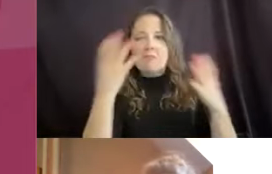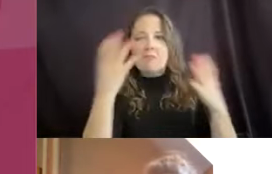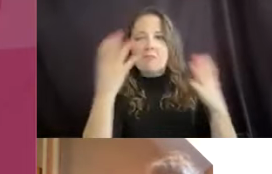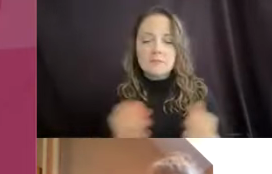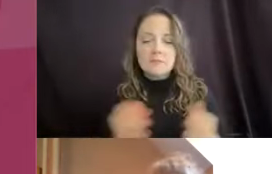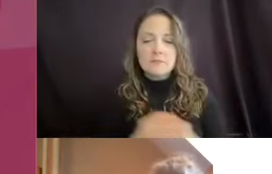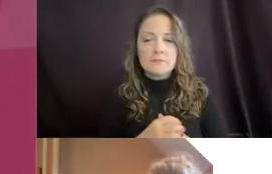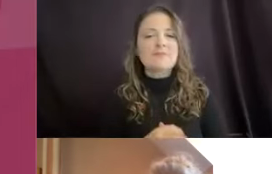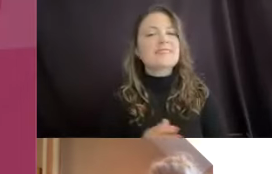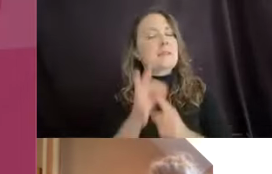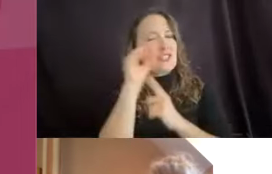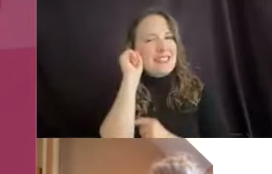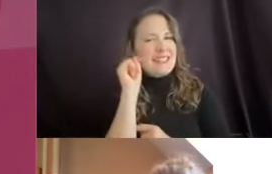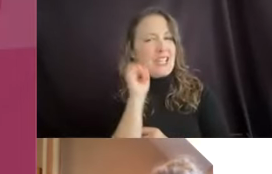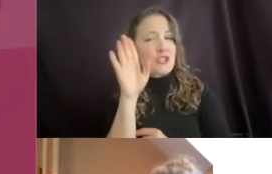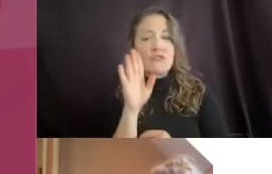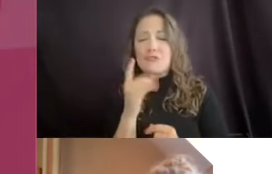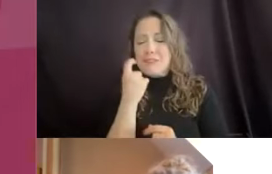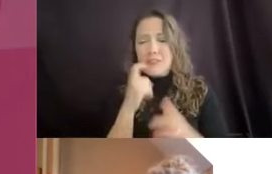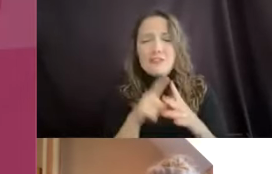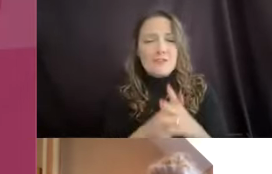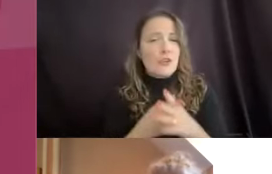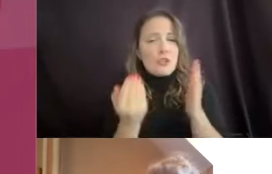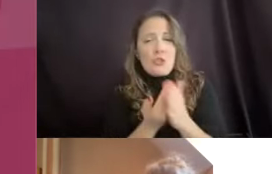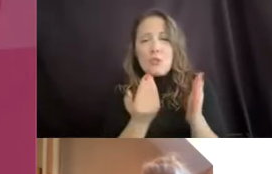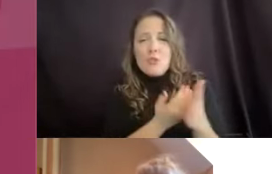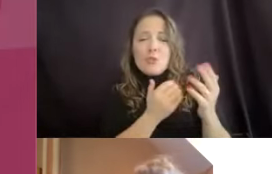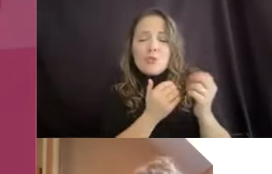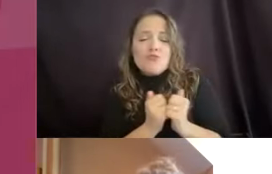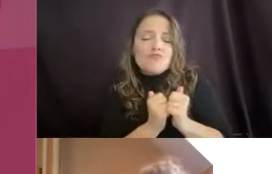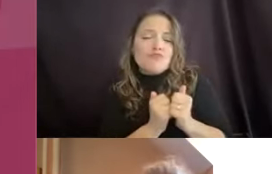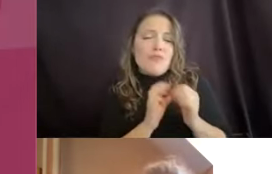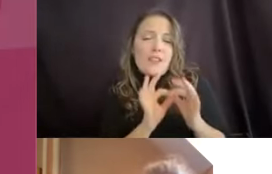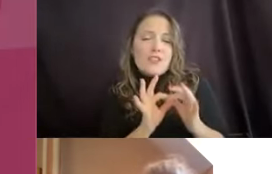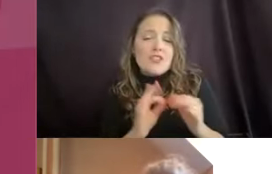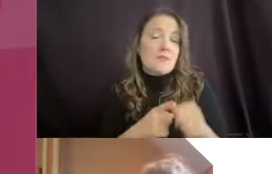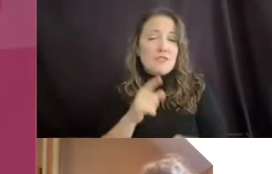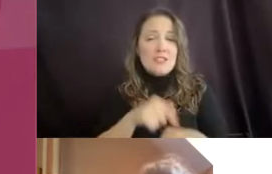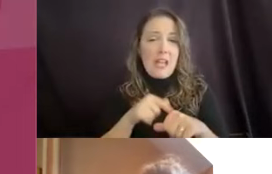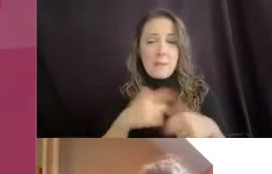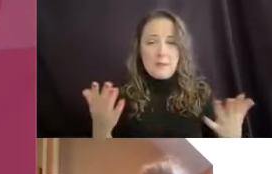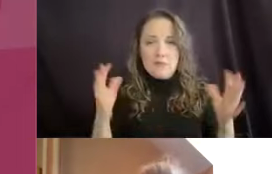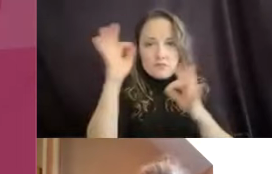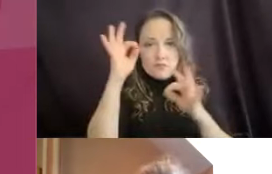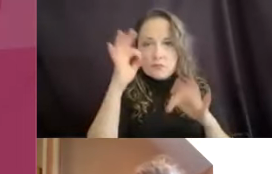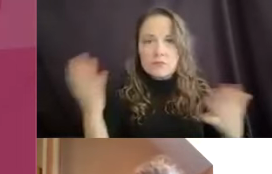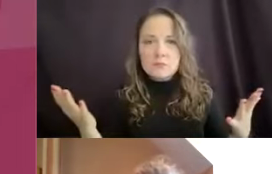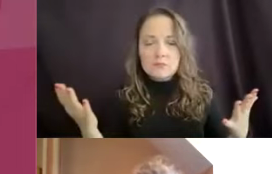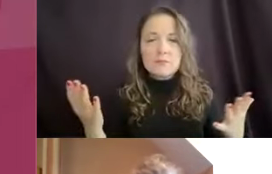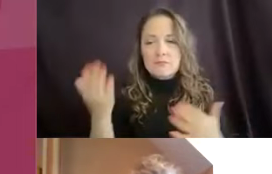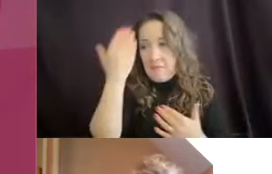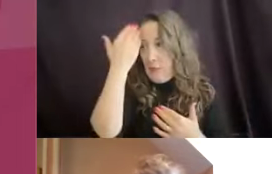Especially teenagers who are just getting into romantic relationships, maybe for the first time. They don't know